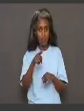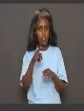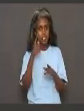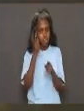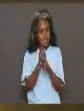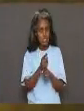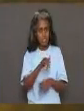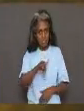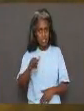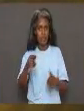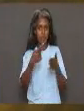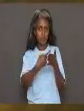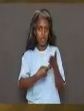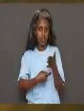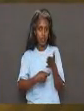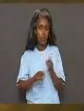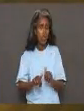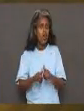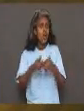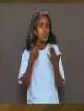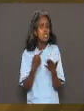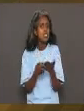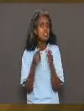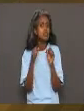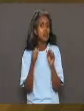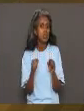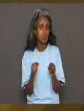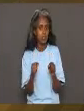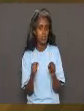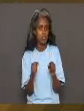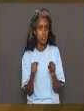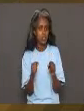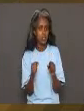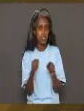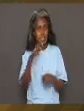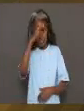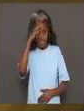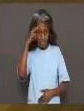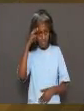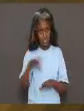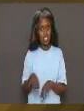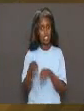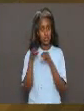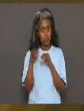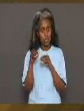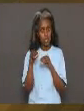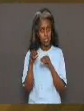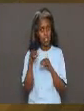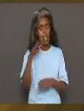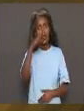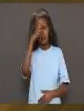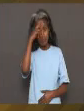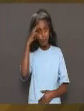value. How is this possible? The reason, students, is